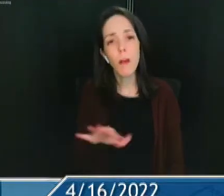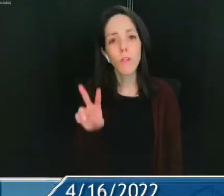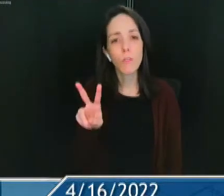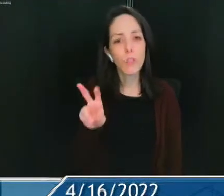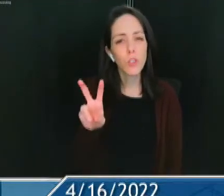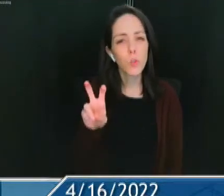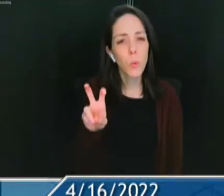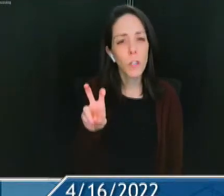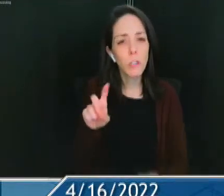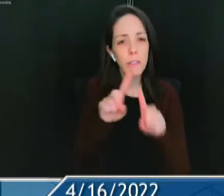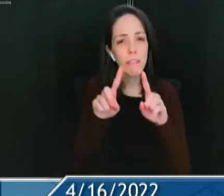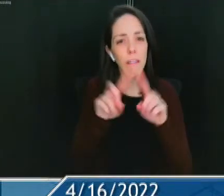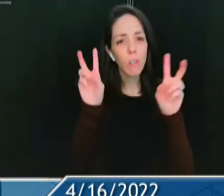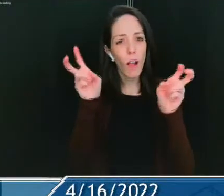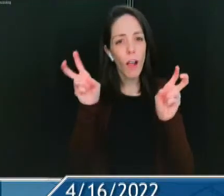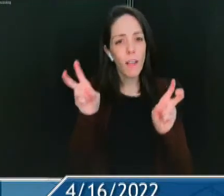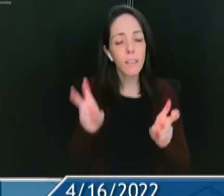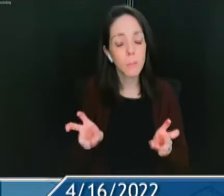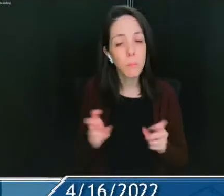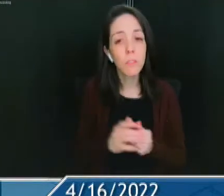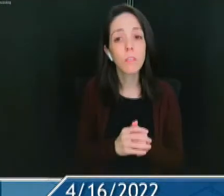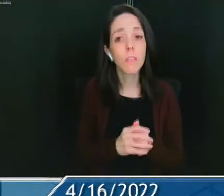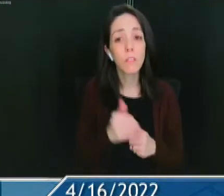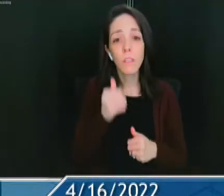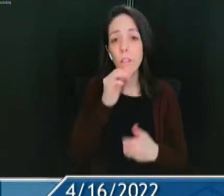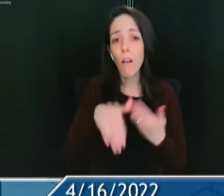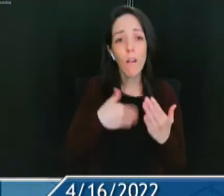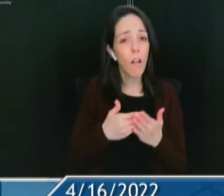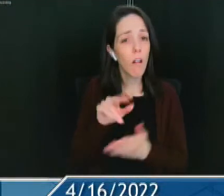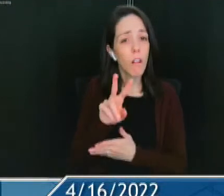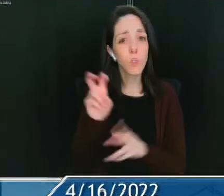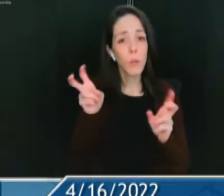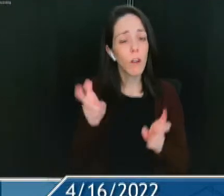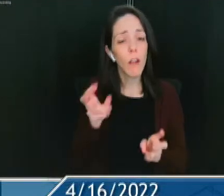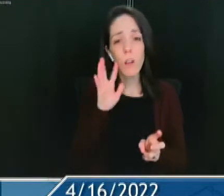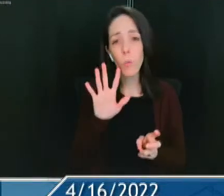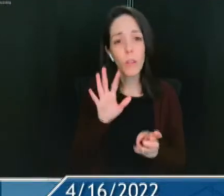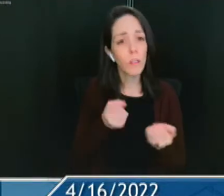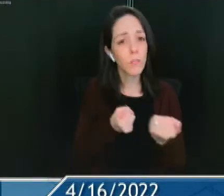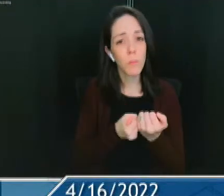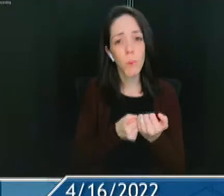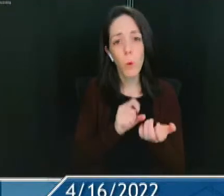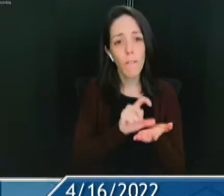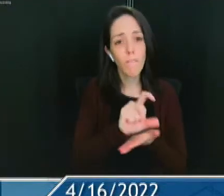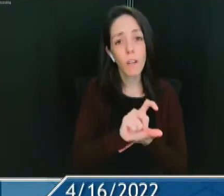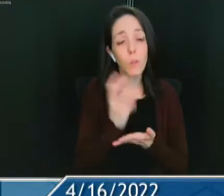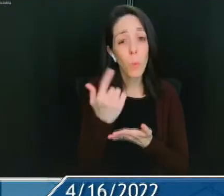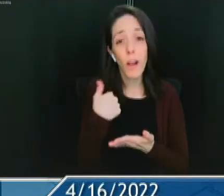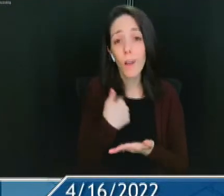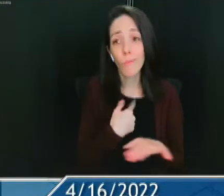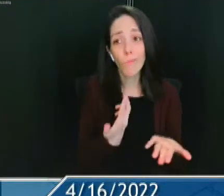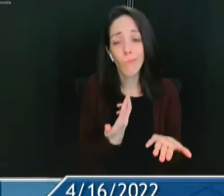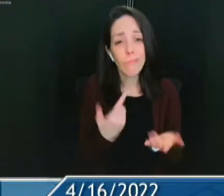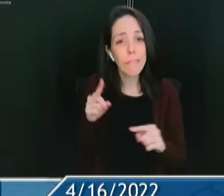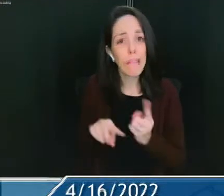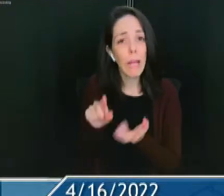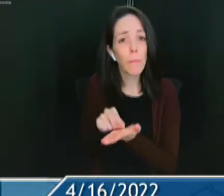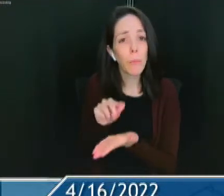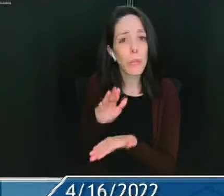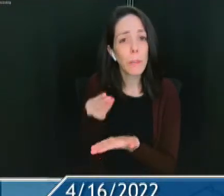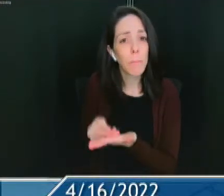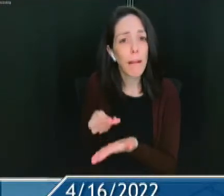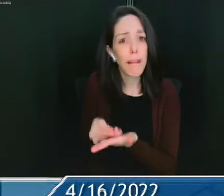items, and not all 200 of those line items are going to get funded, because we simply can't print money like the federal government. But we